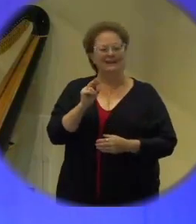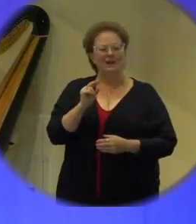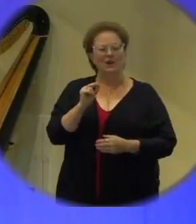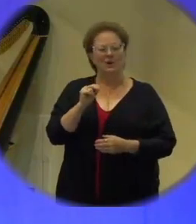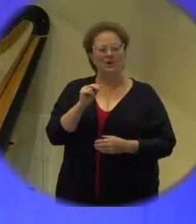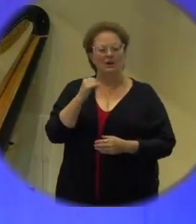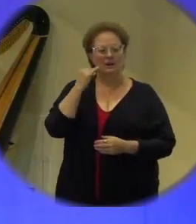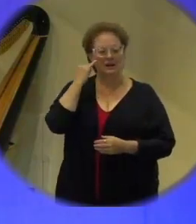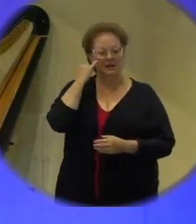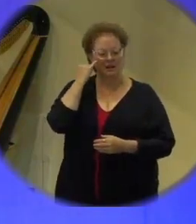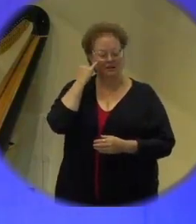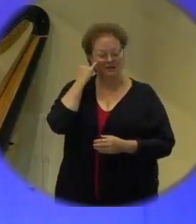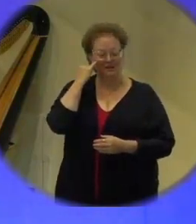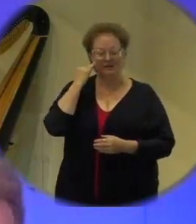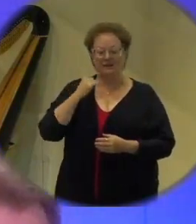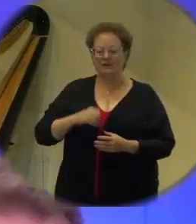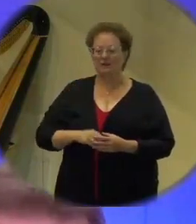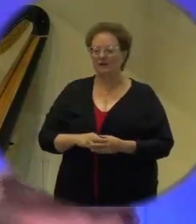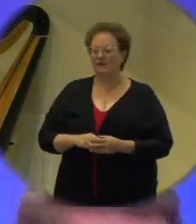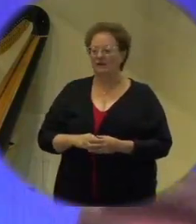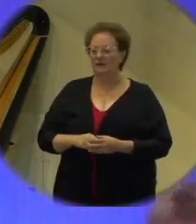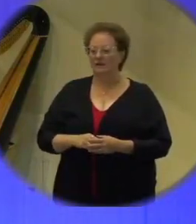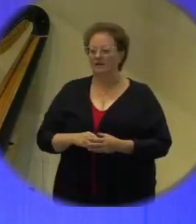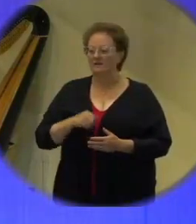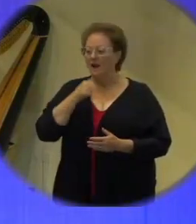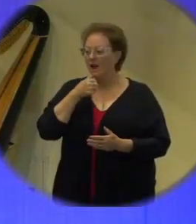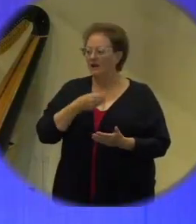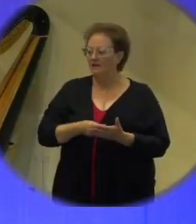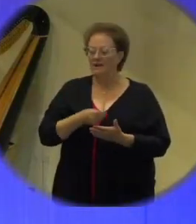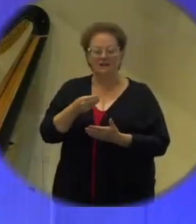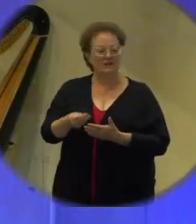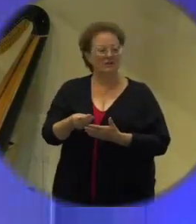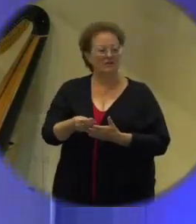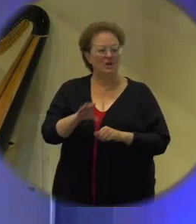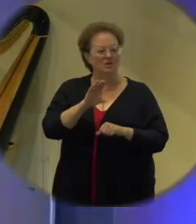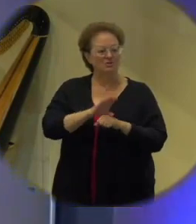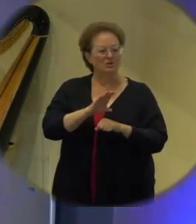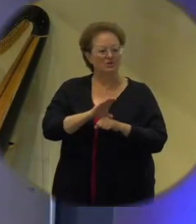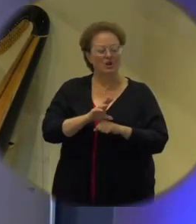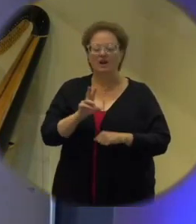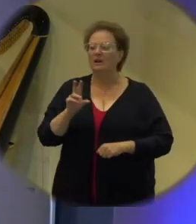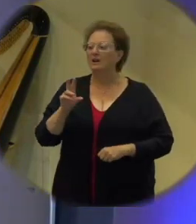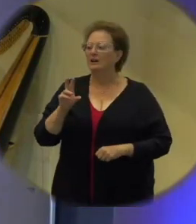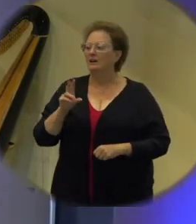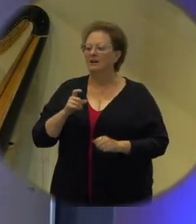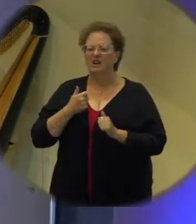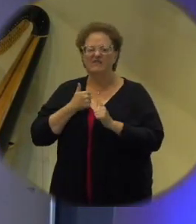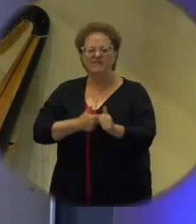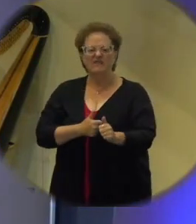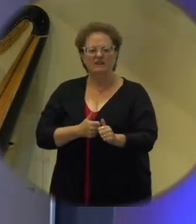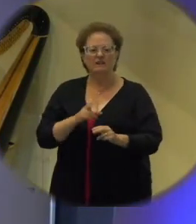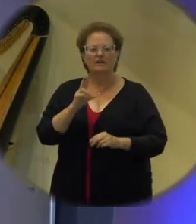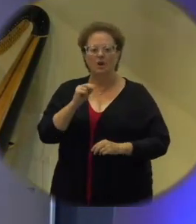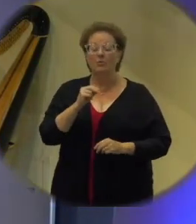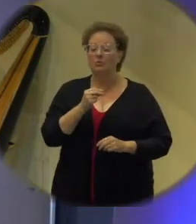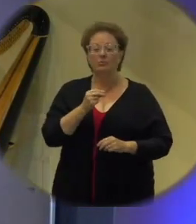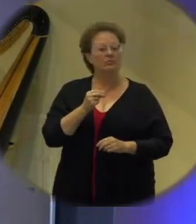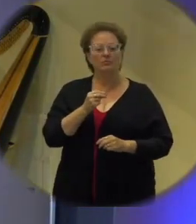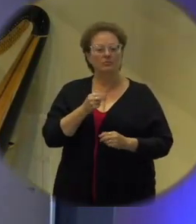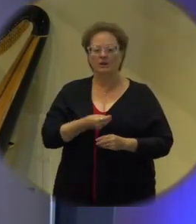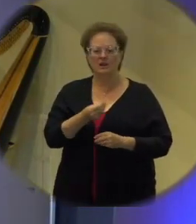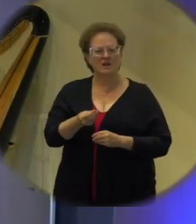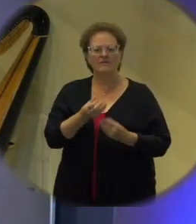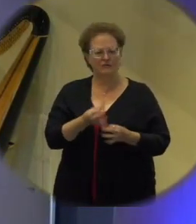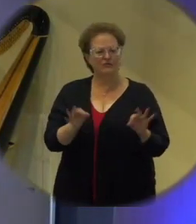didn't give an offering today, would these pastors chase you down? No, that's benevolence. You freely give, right? You